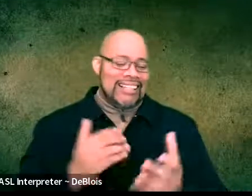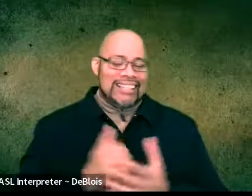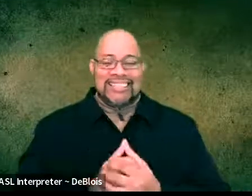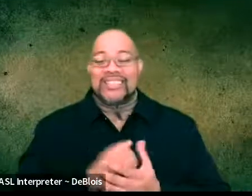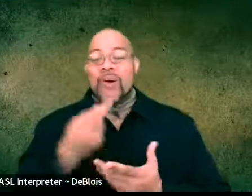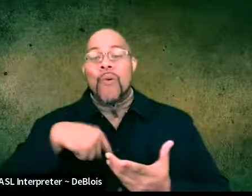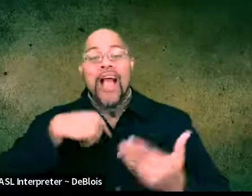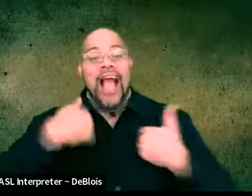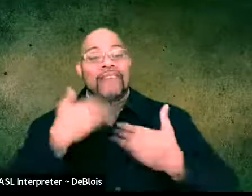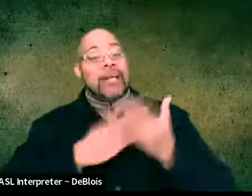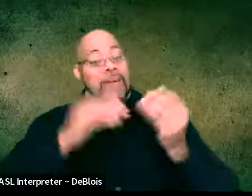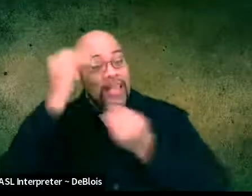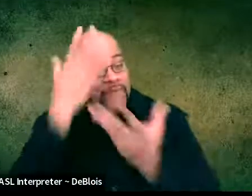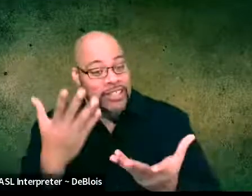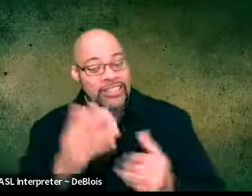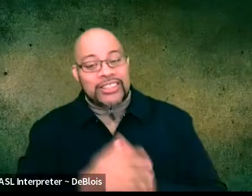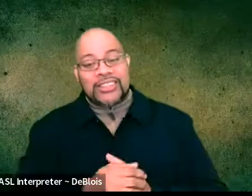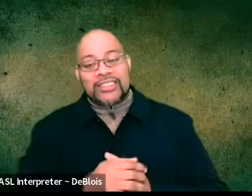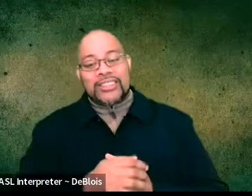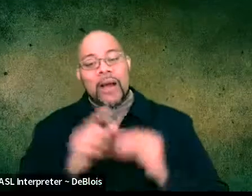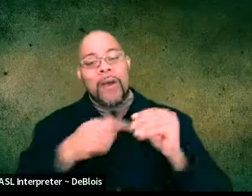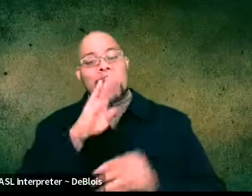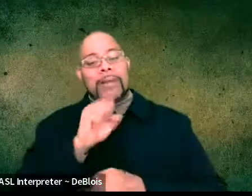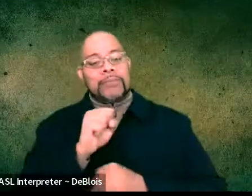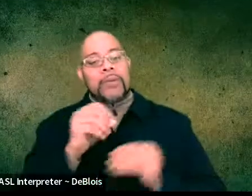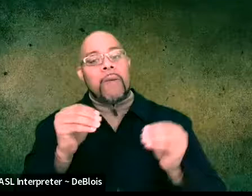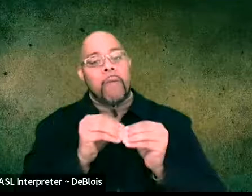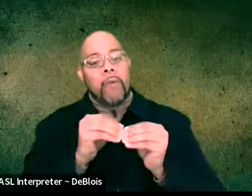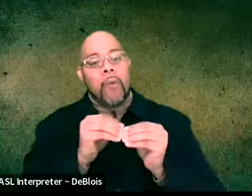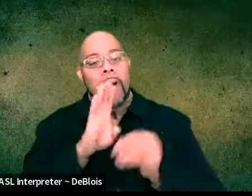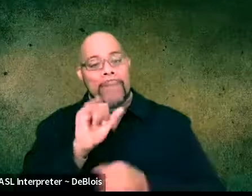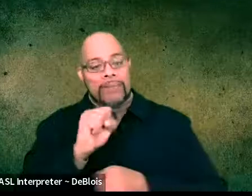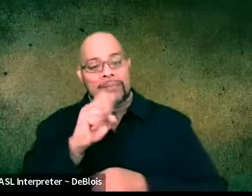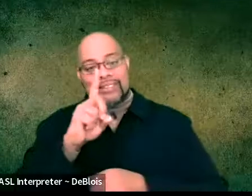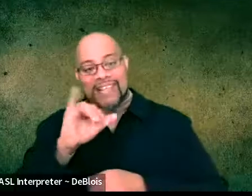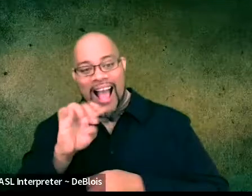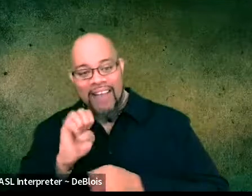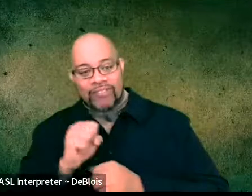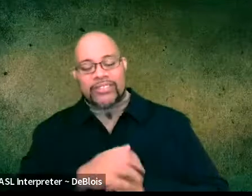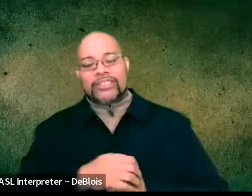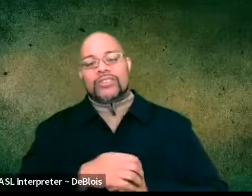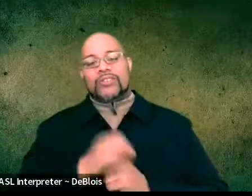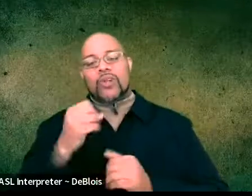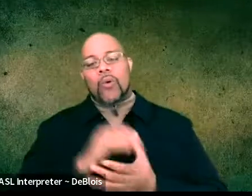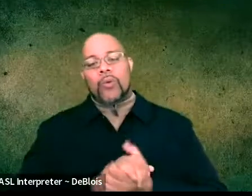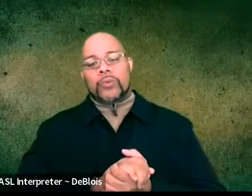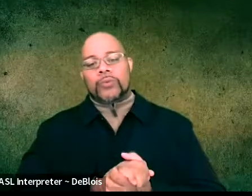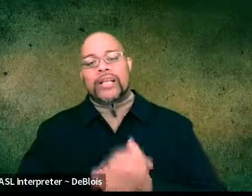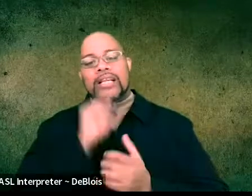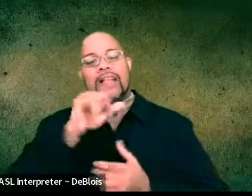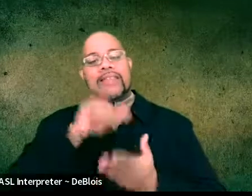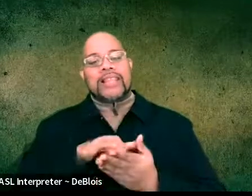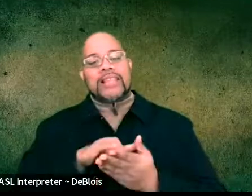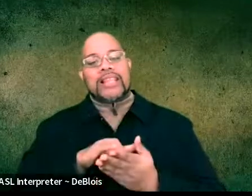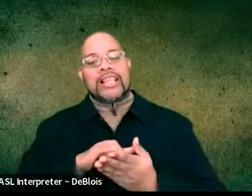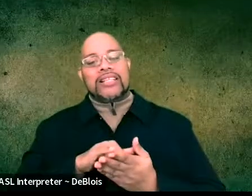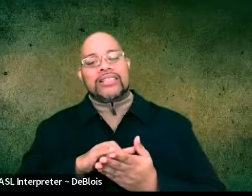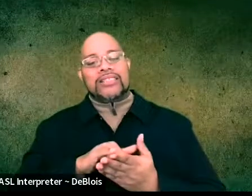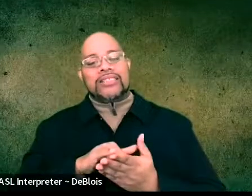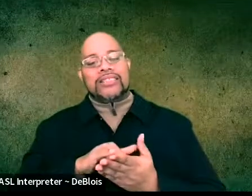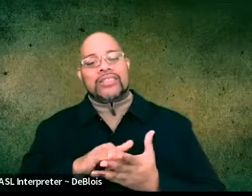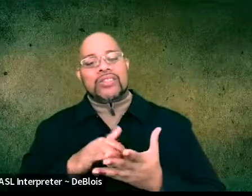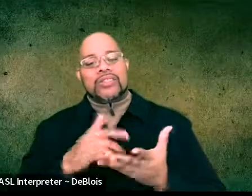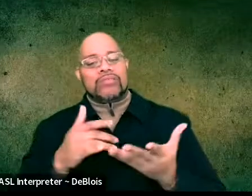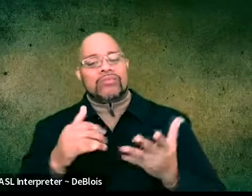so we have some info about the BIMS, some more about the BIMS Dives. So yeah, this one is loose and fast. We wanted to